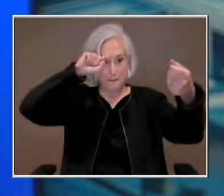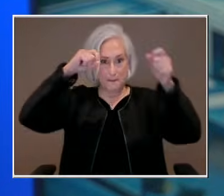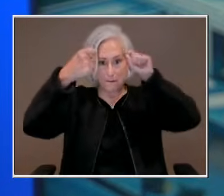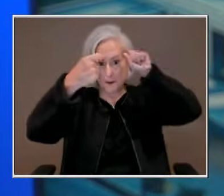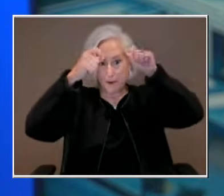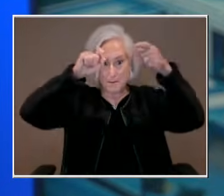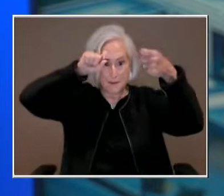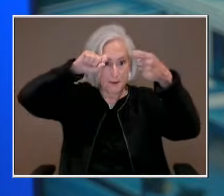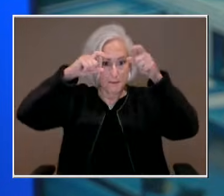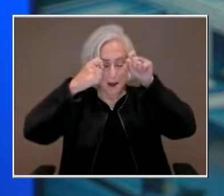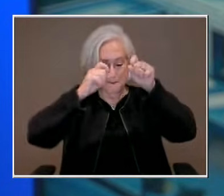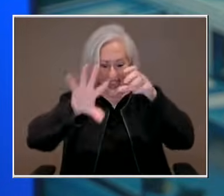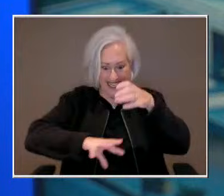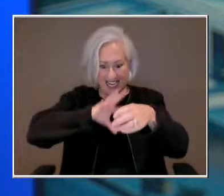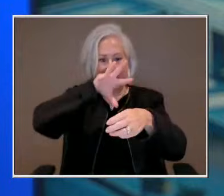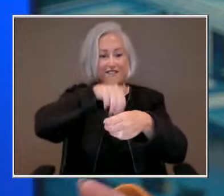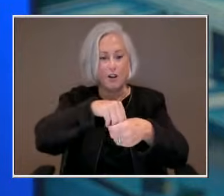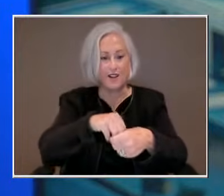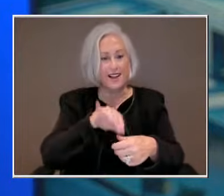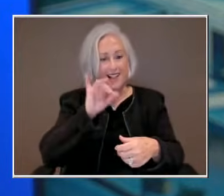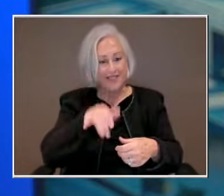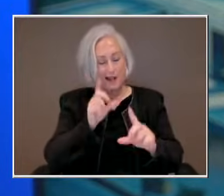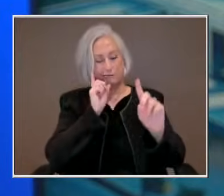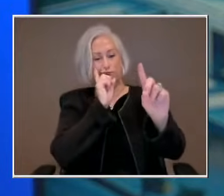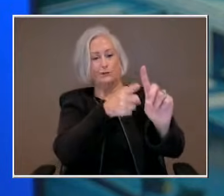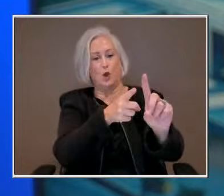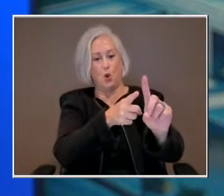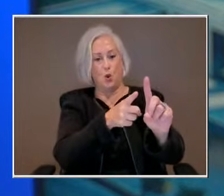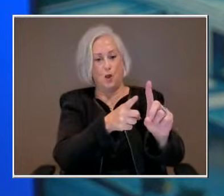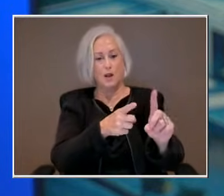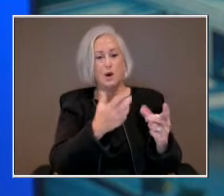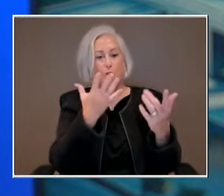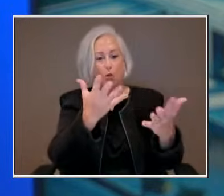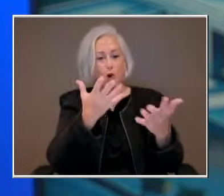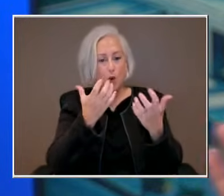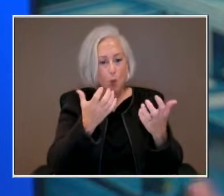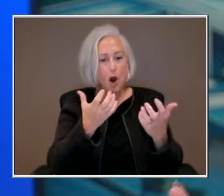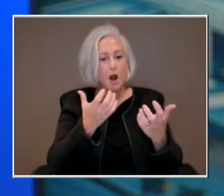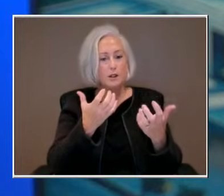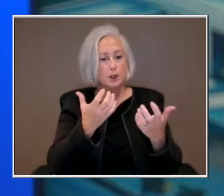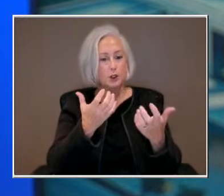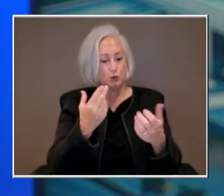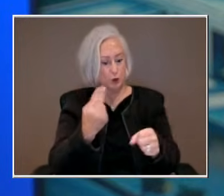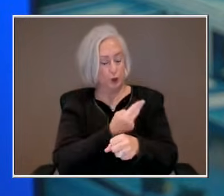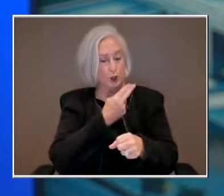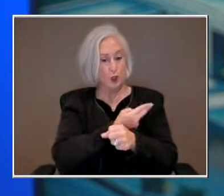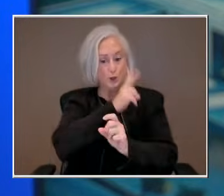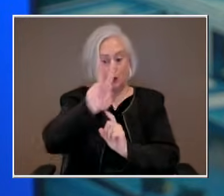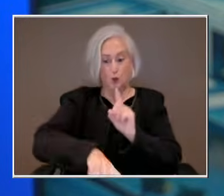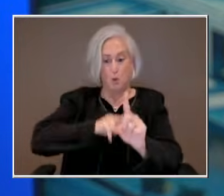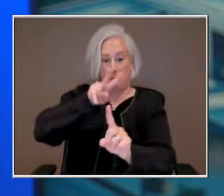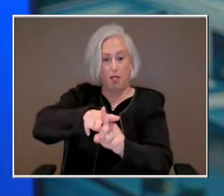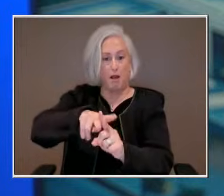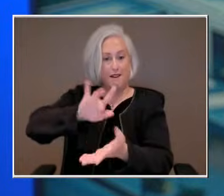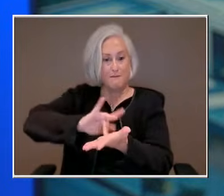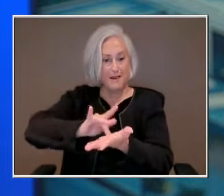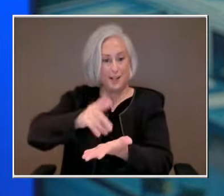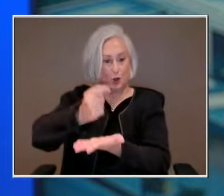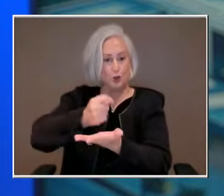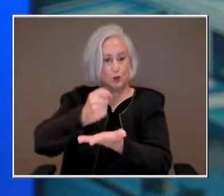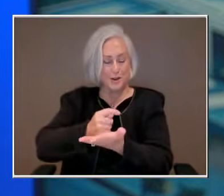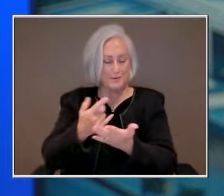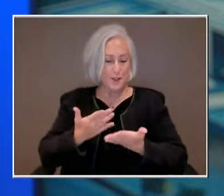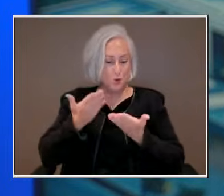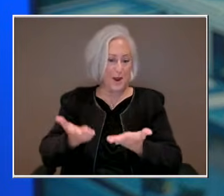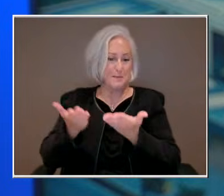engaged. So that's what we're hoping to tap into therapeutically to kind of assist with the medical treatments we already recommend. The therapeutic